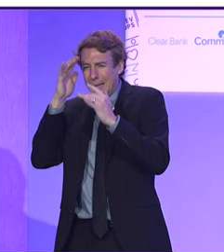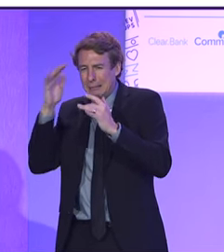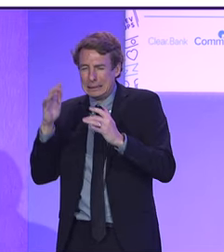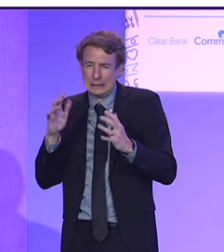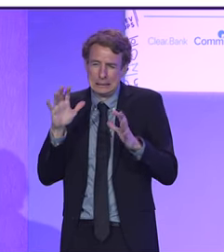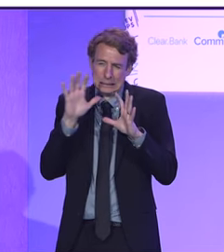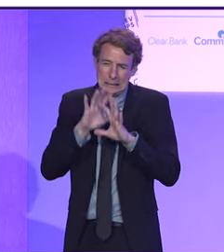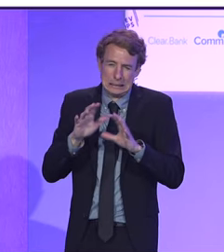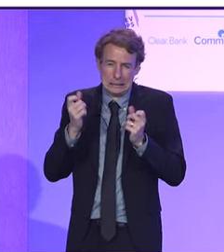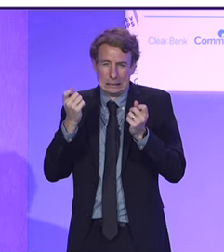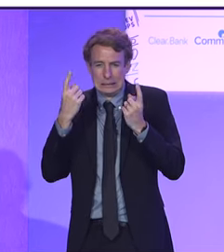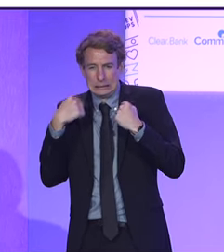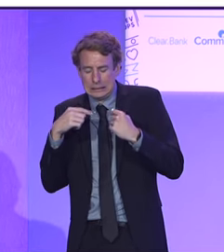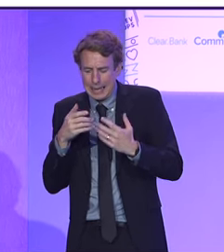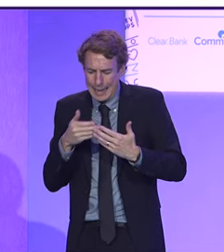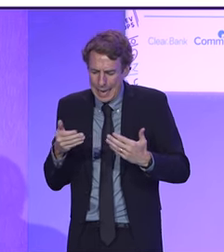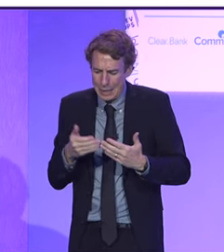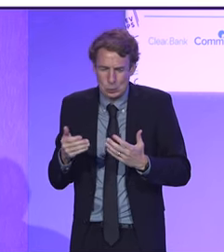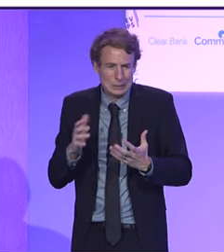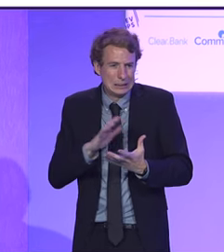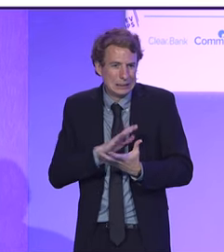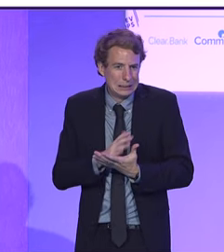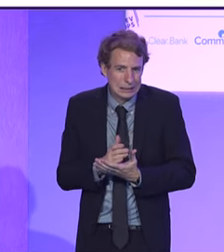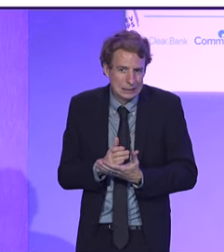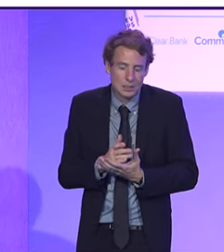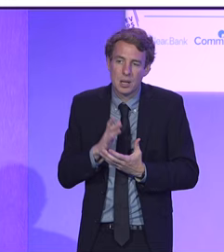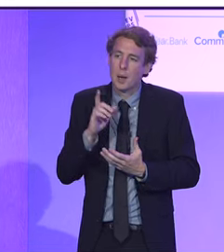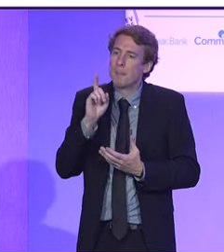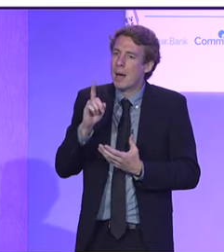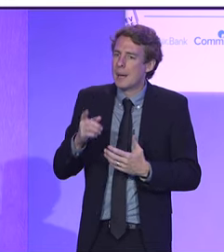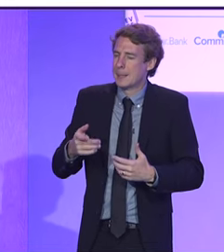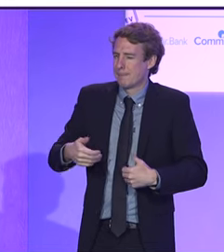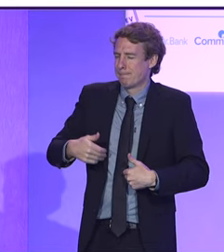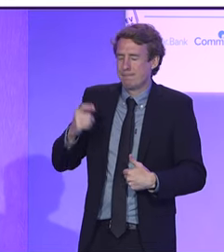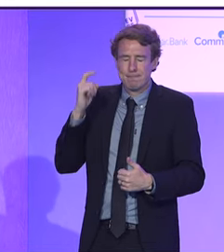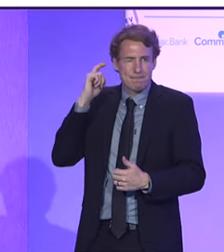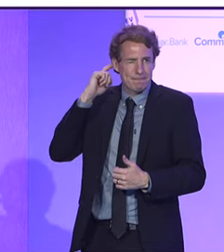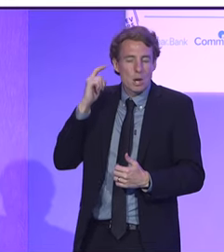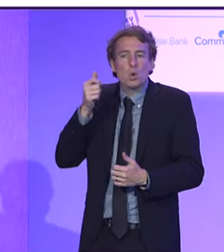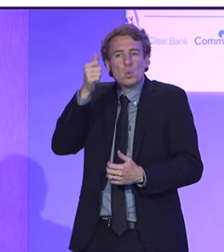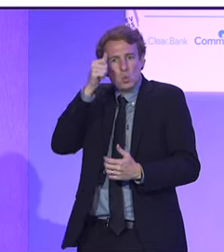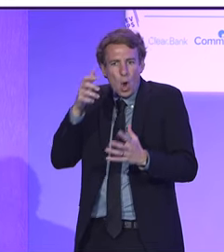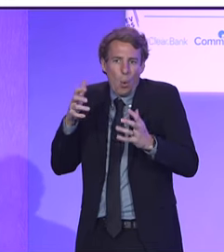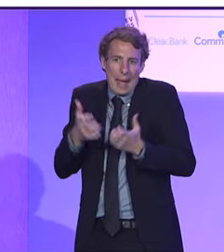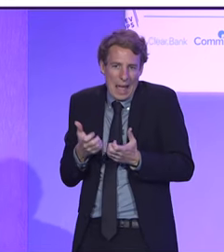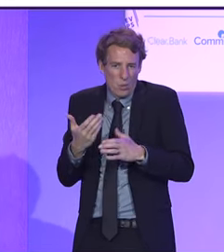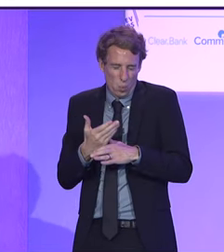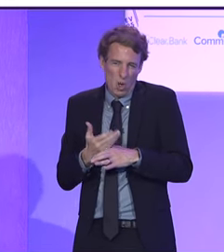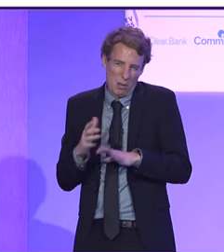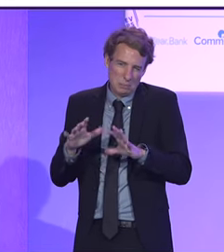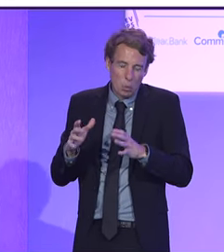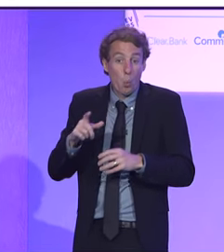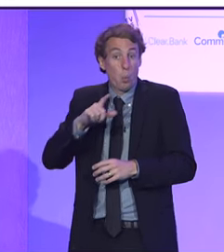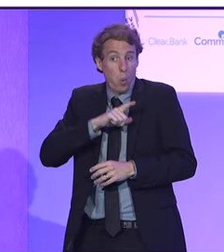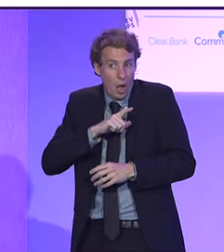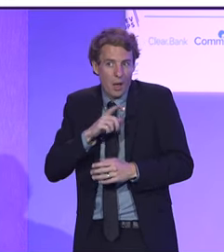the language, you might still understand inherently, kind of subconsciously, how a system works and maybe even why it works that way. And